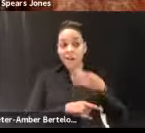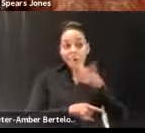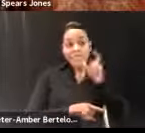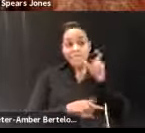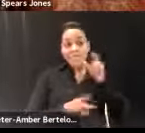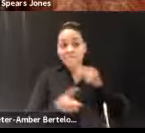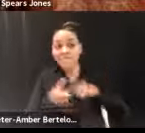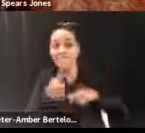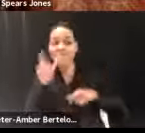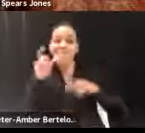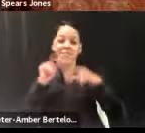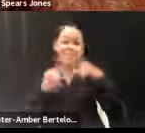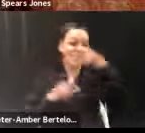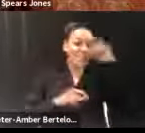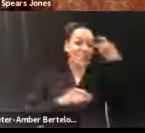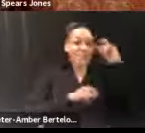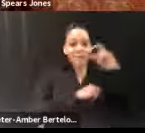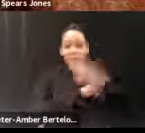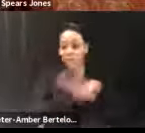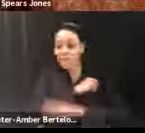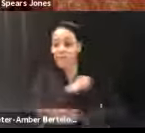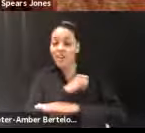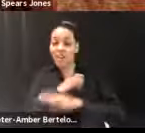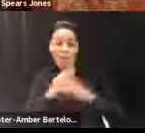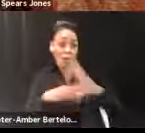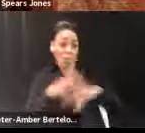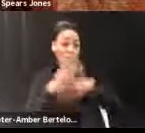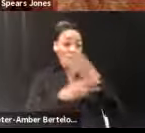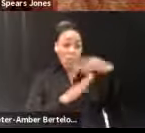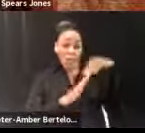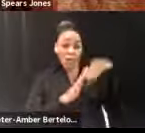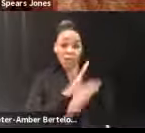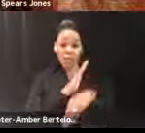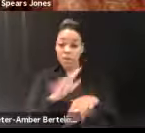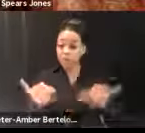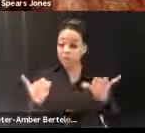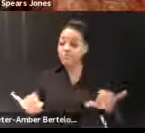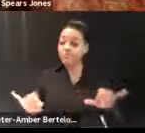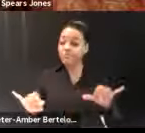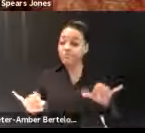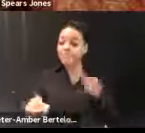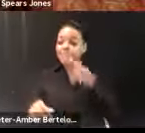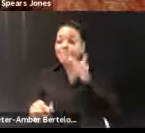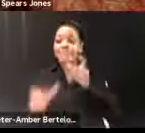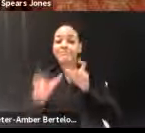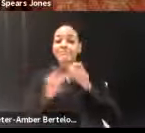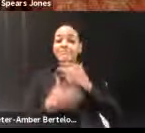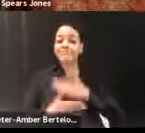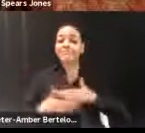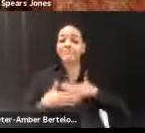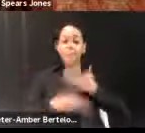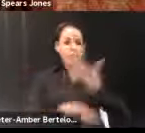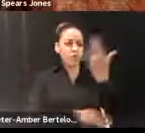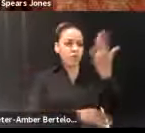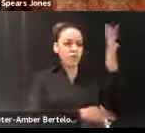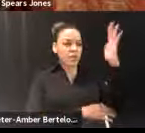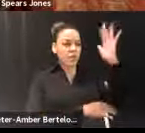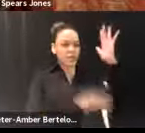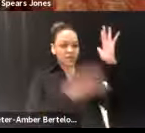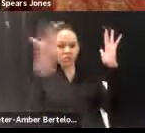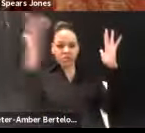All is not well, yet sun illumines green leaf trees, soon bare. Soon